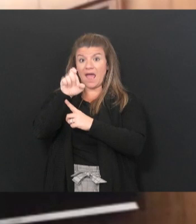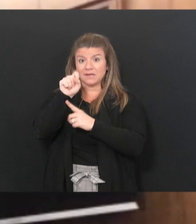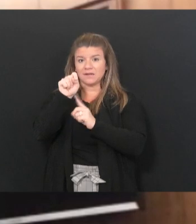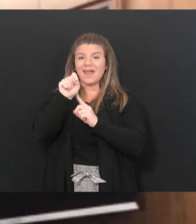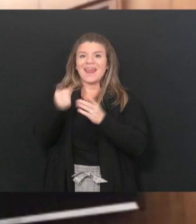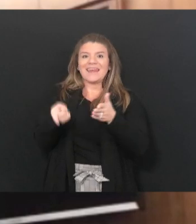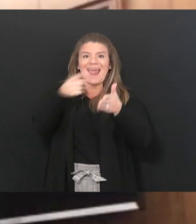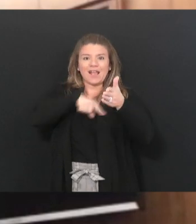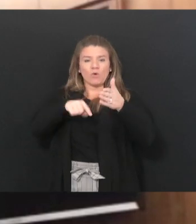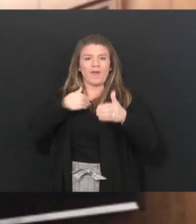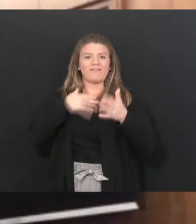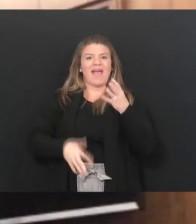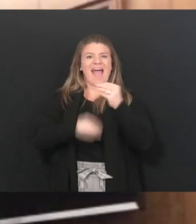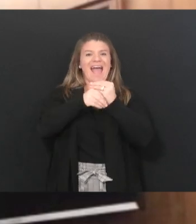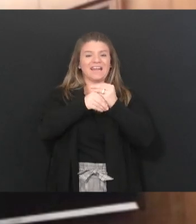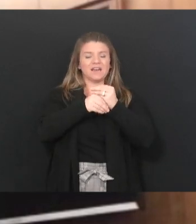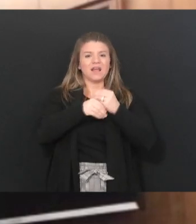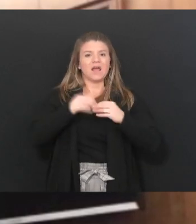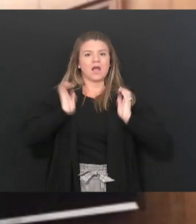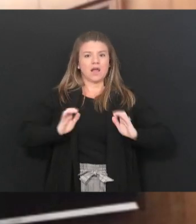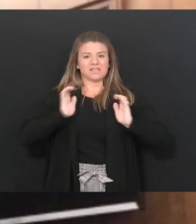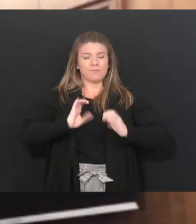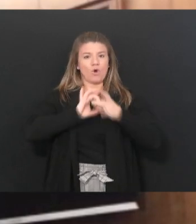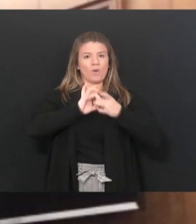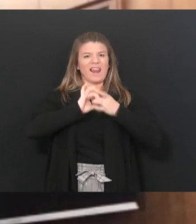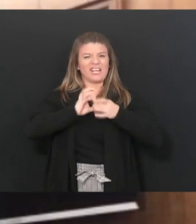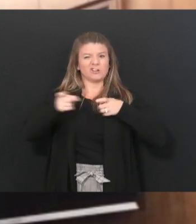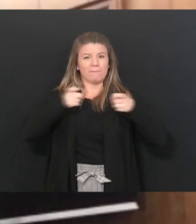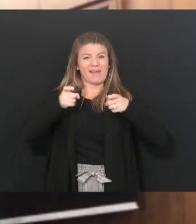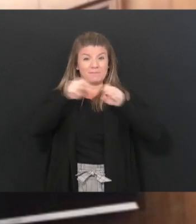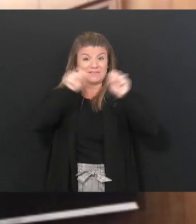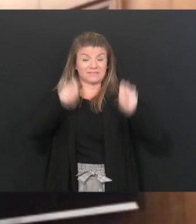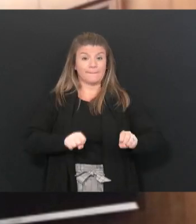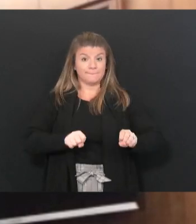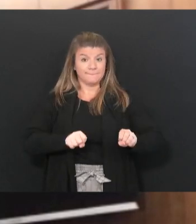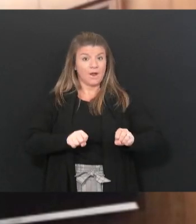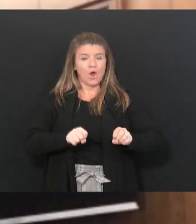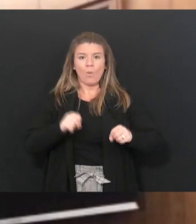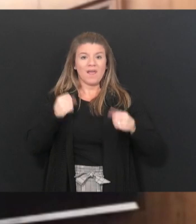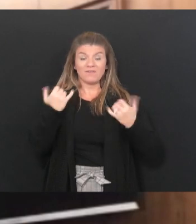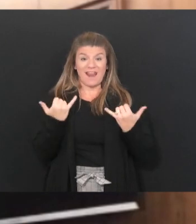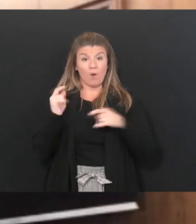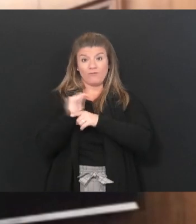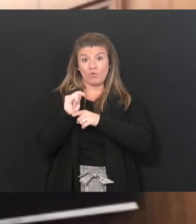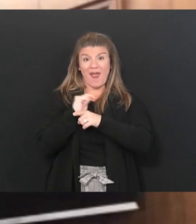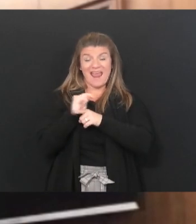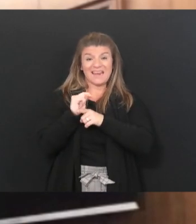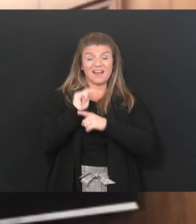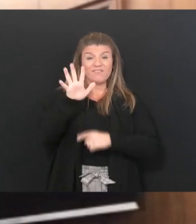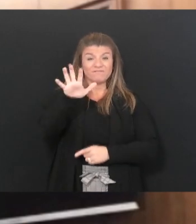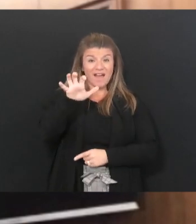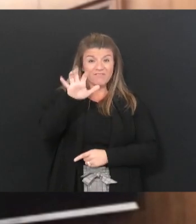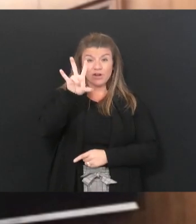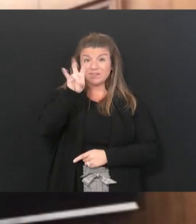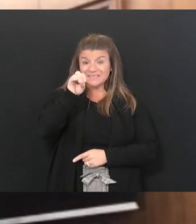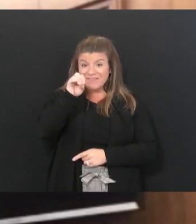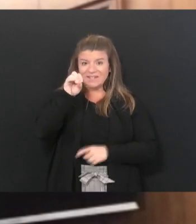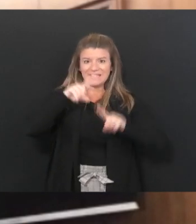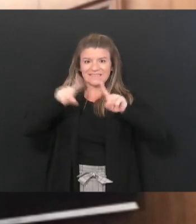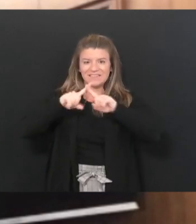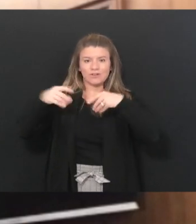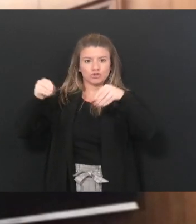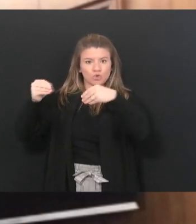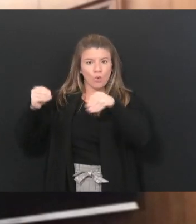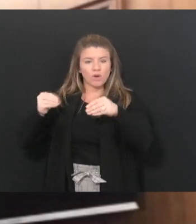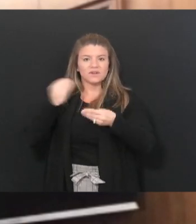of the customer relations management system. We have trained to date 570 retail stores. We